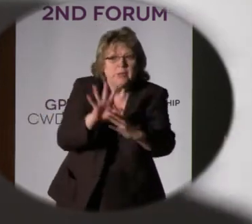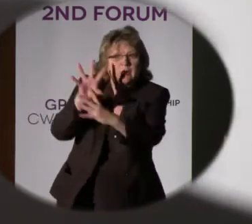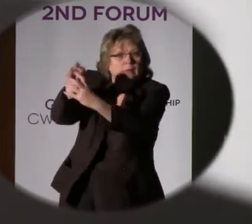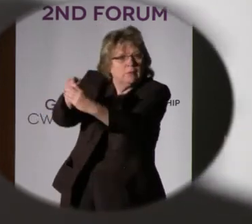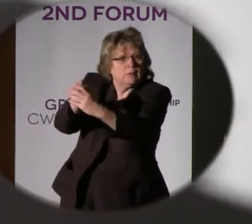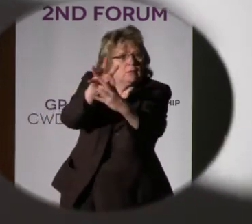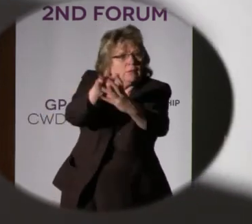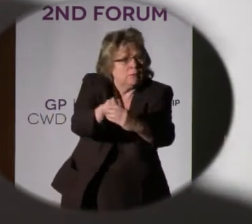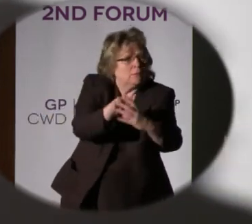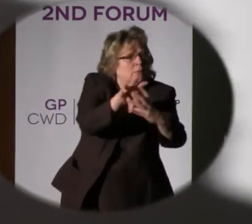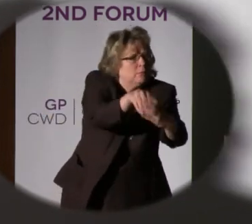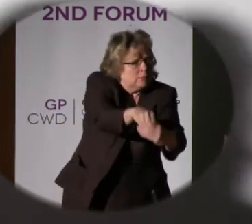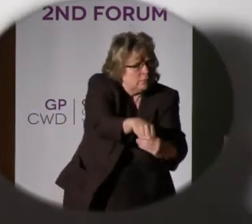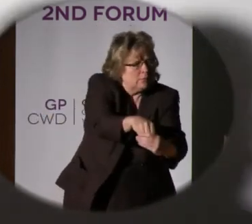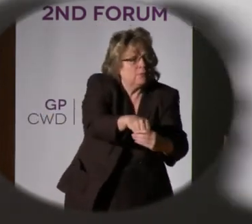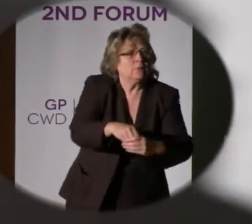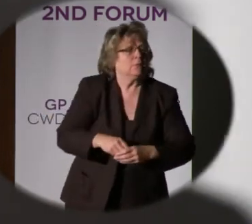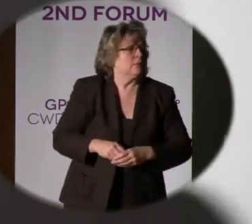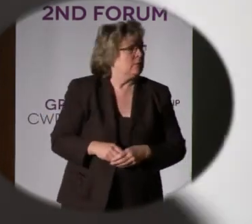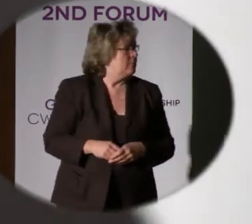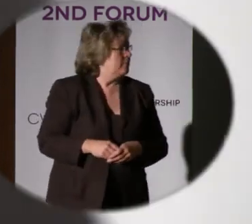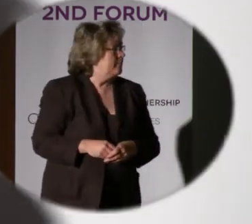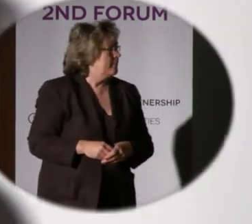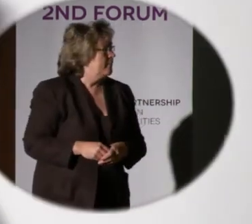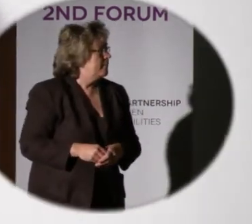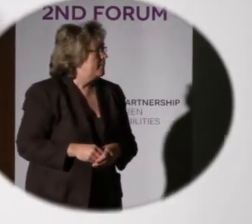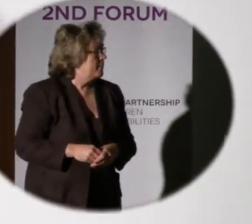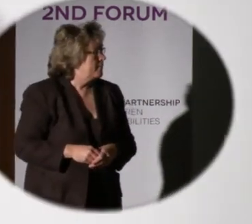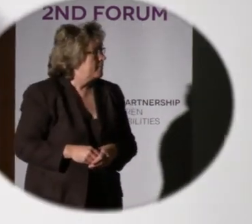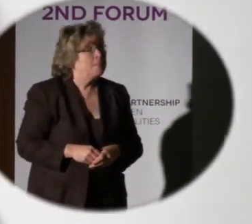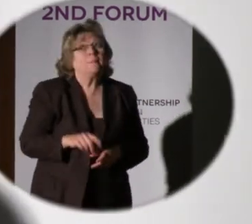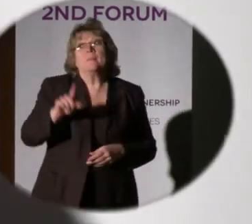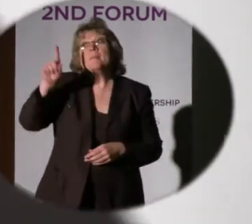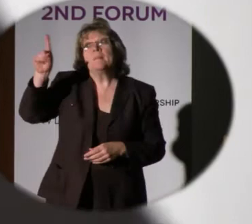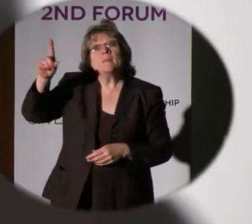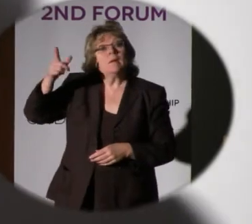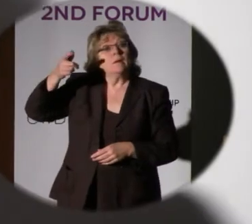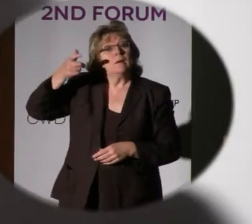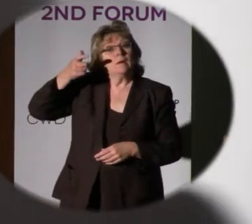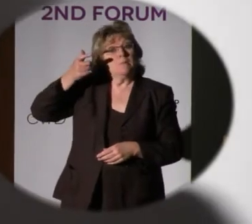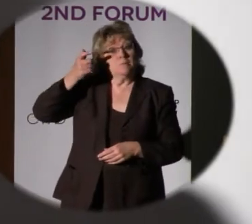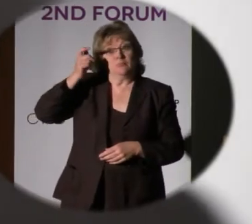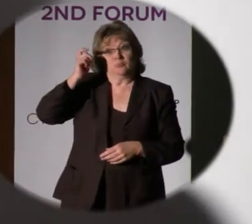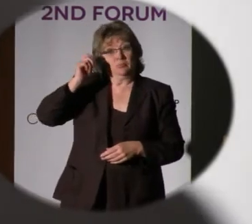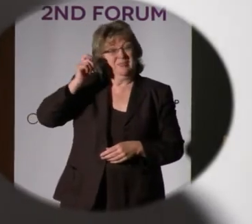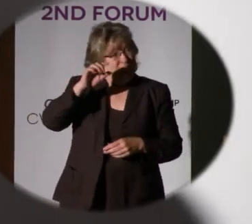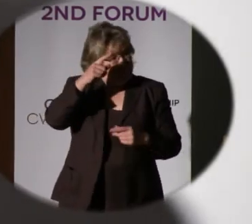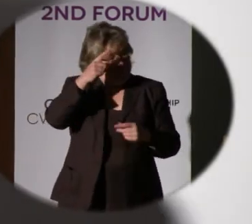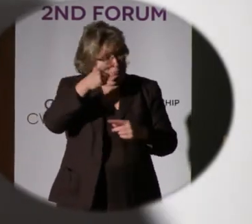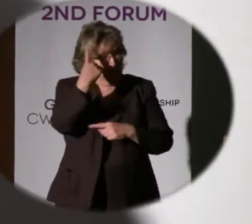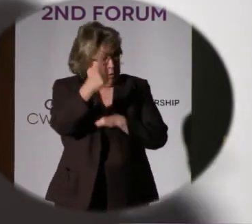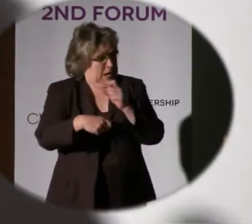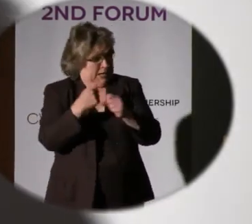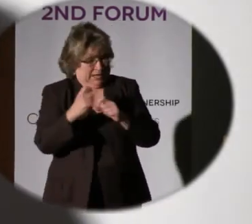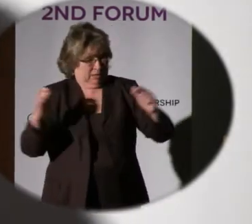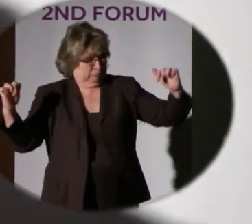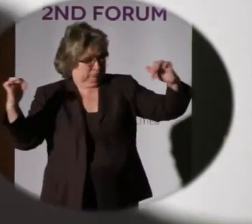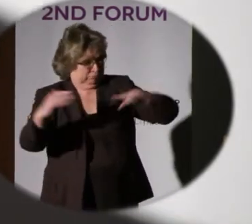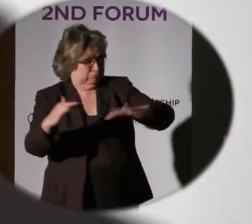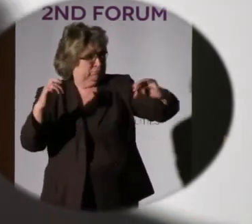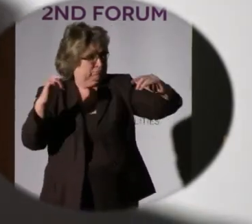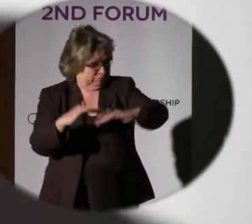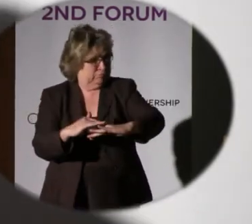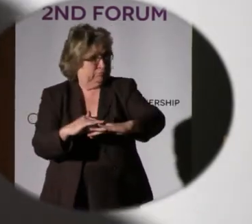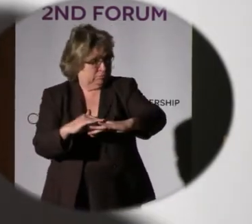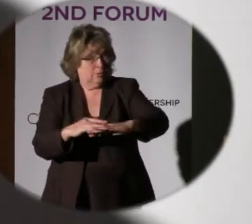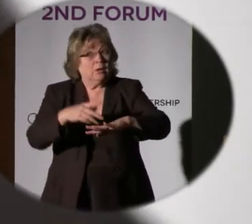level. And finally, the fact that the elected president of this summit was a child with a hearing impairment